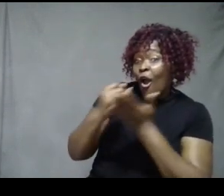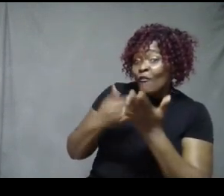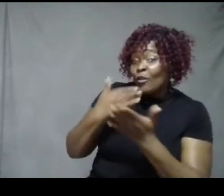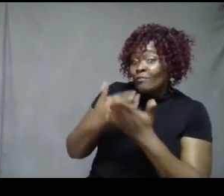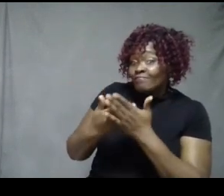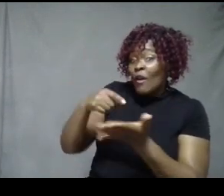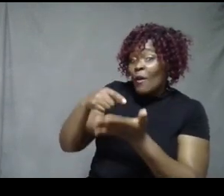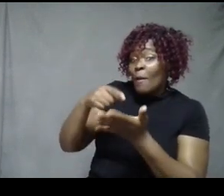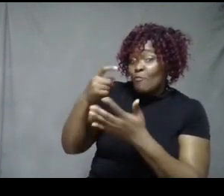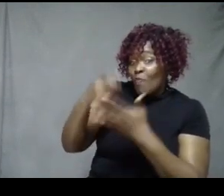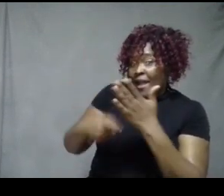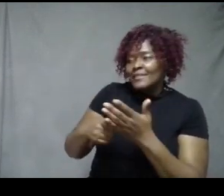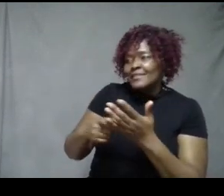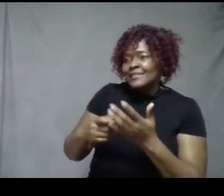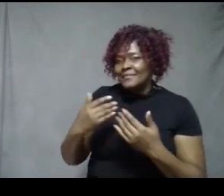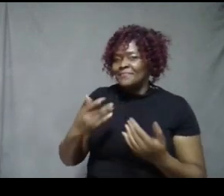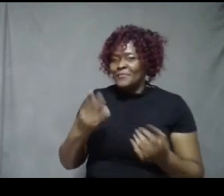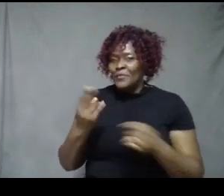Thank you.